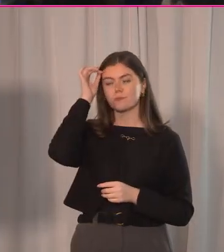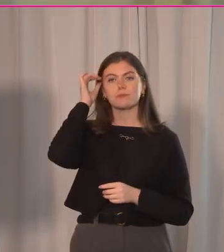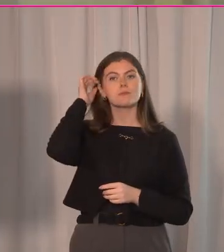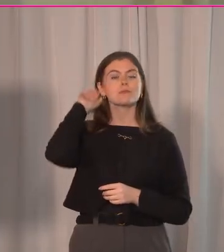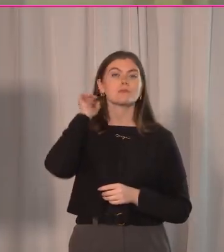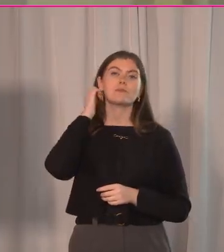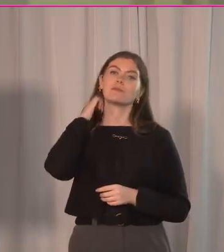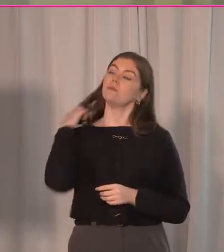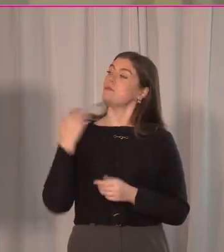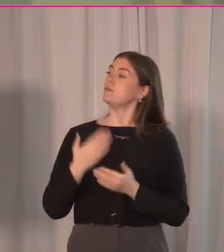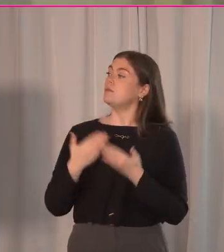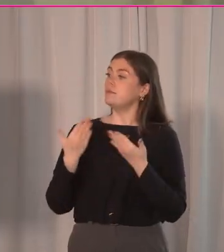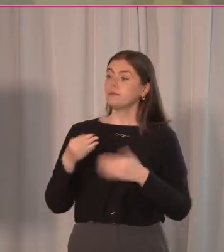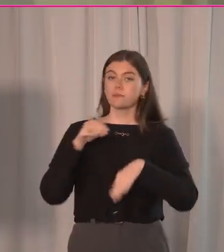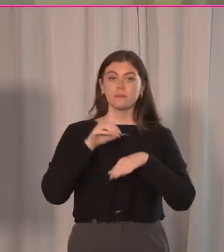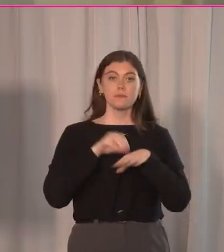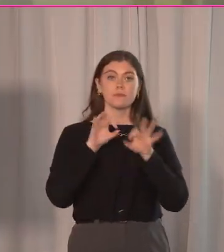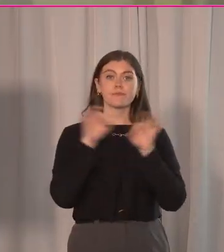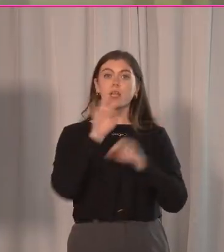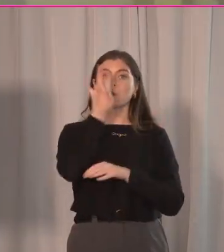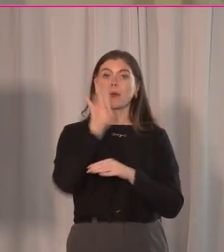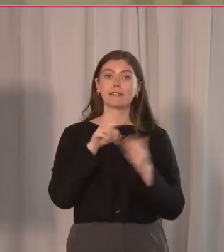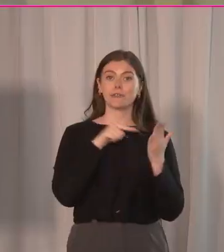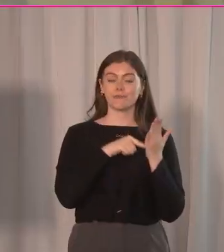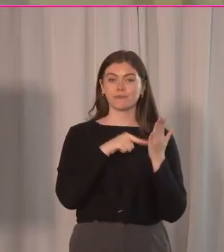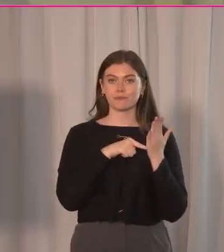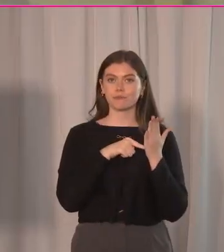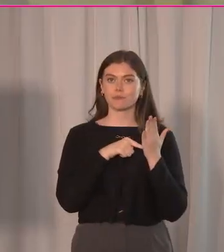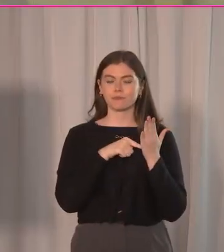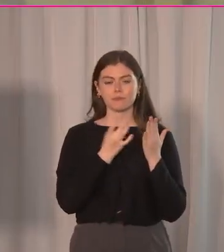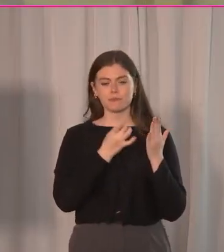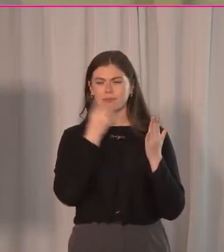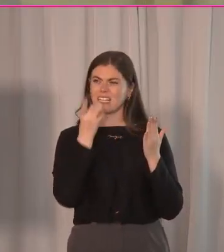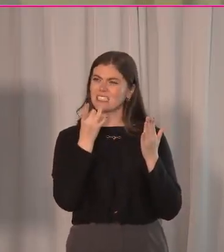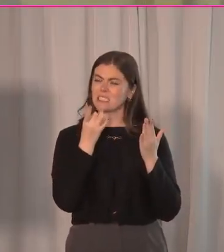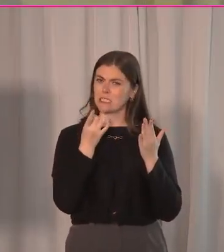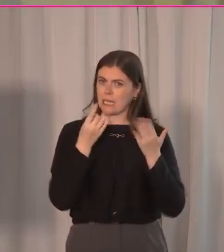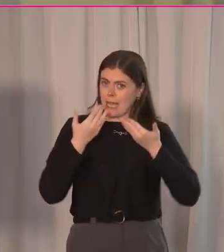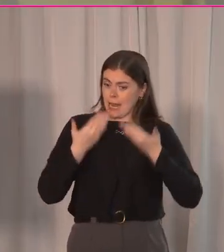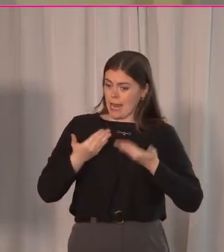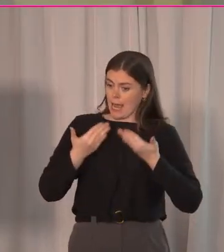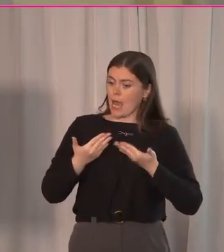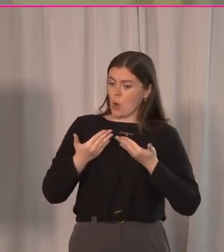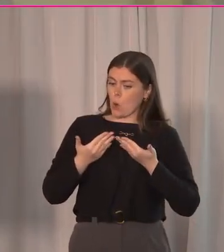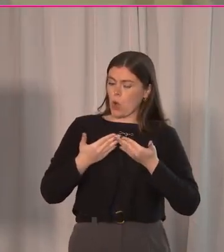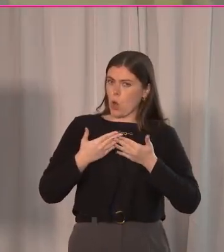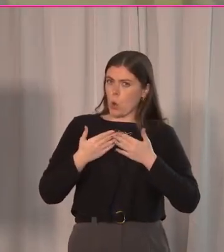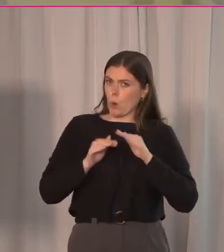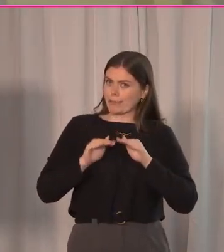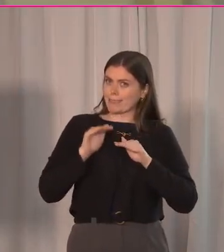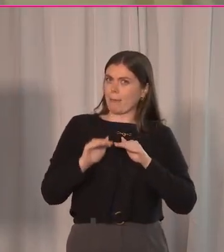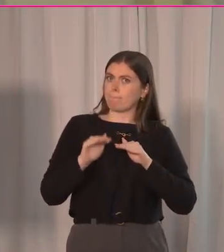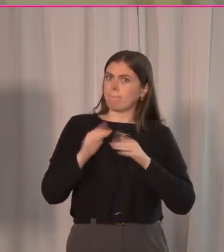Thank you. I'll just go now to one of our online questions, and it's saying, what steps can be taken to increase the number of